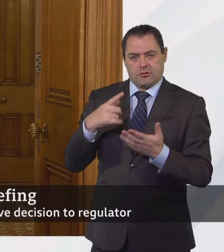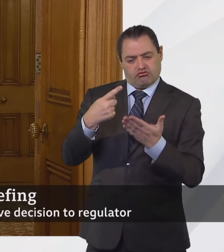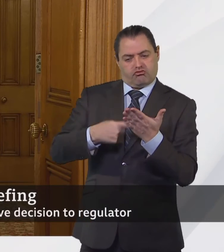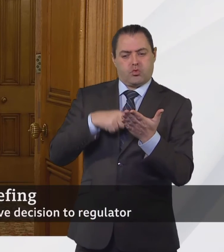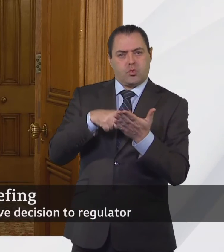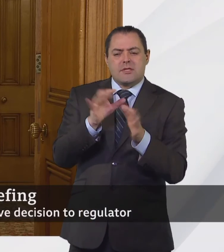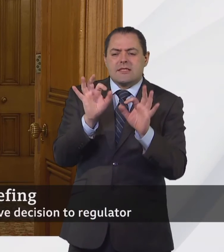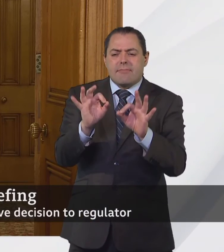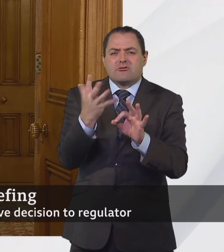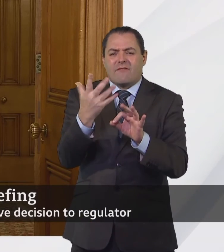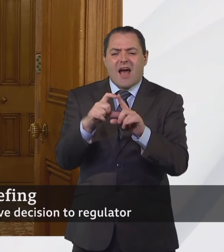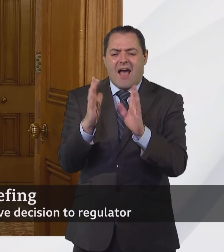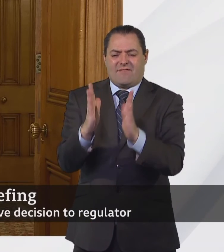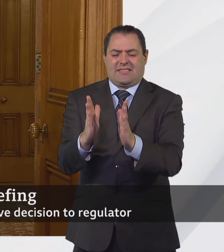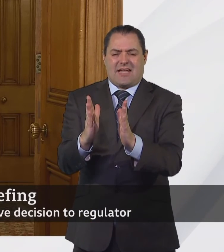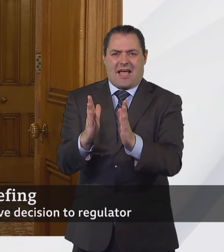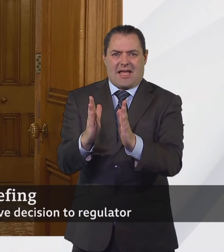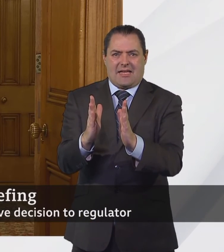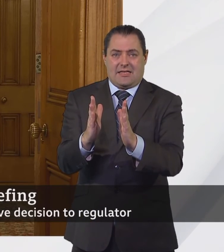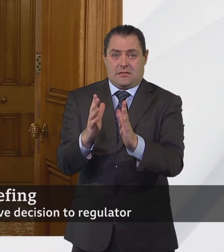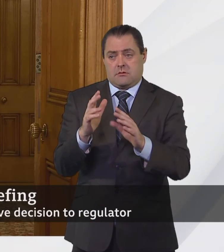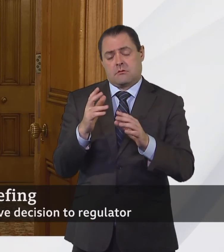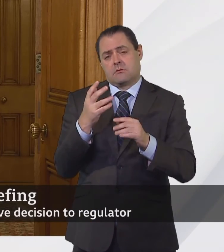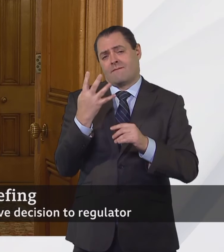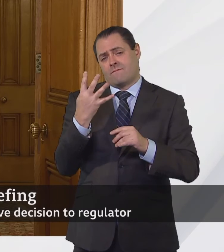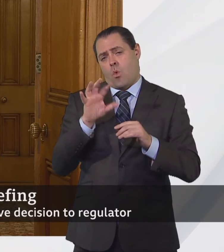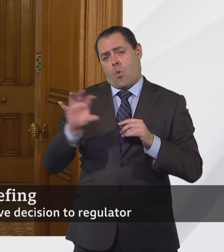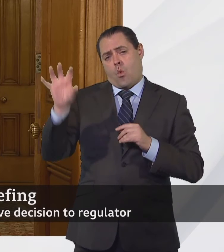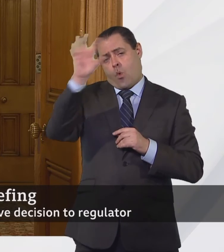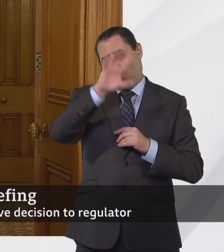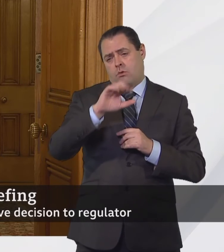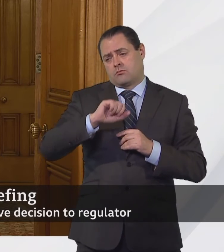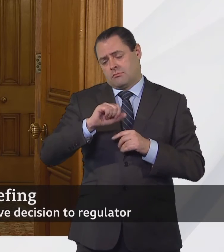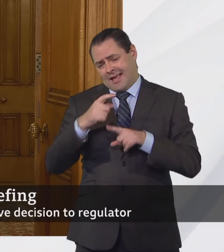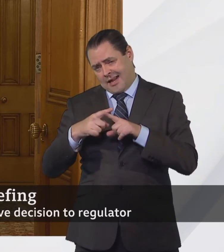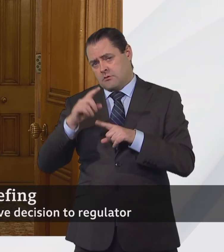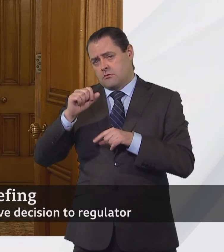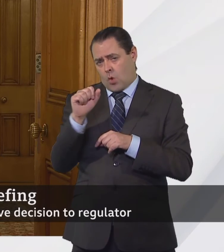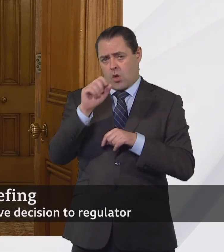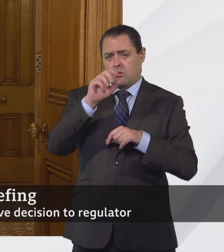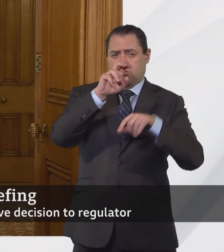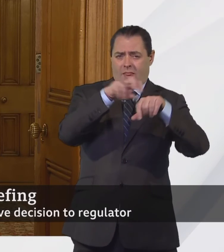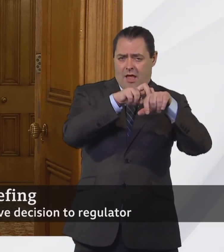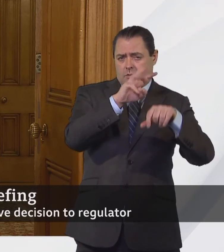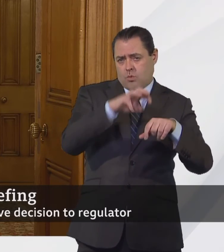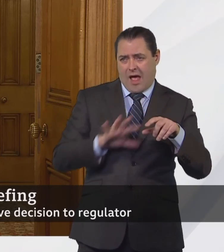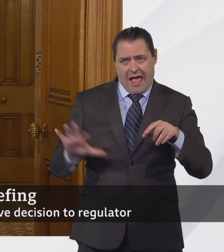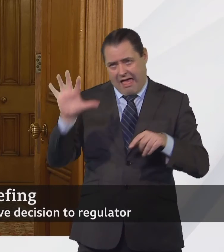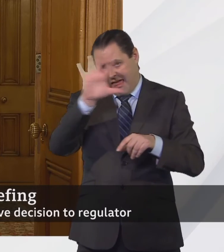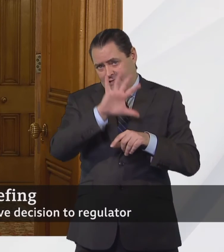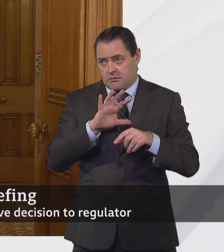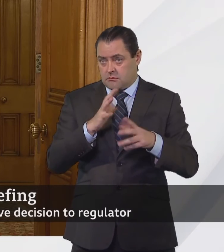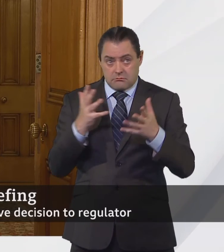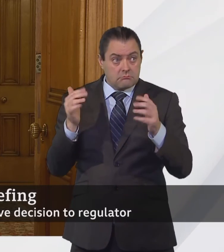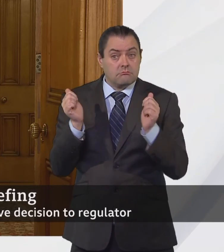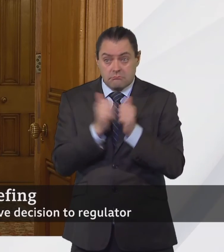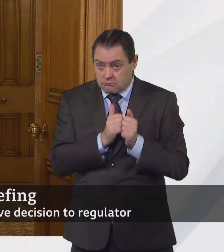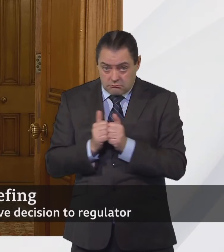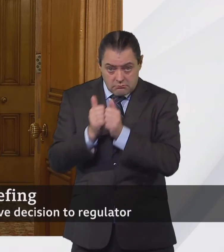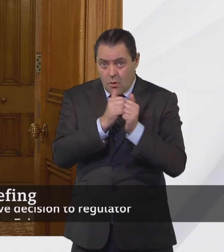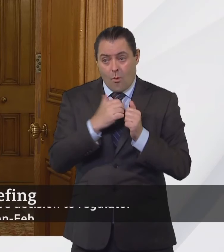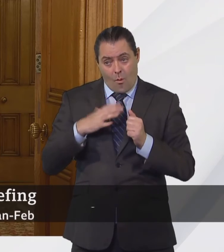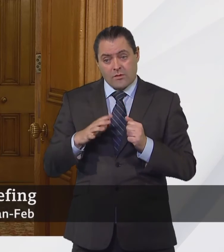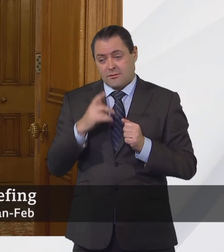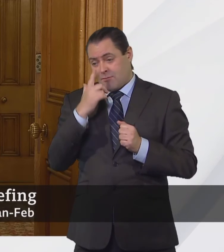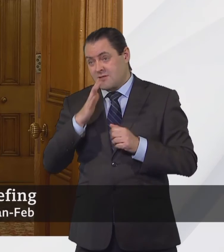Christmas measures that we've agreed across the whole of the UK, because we want everybody across the UK to be able to travel to see